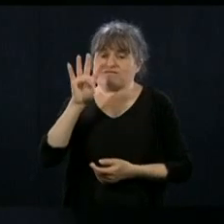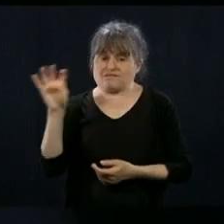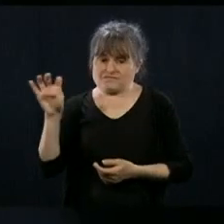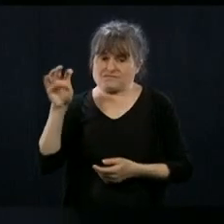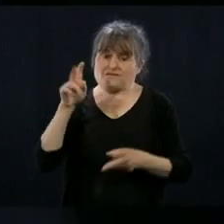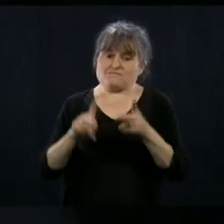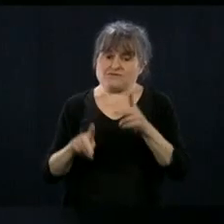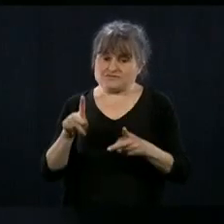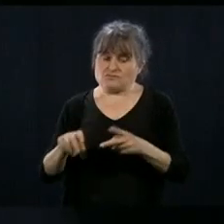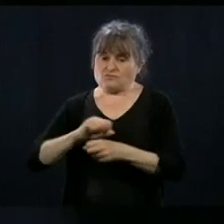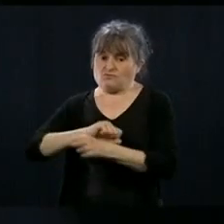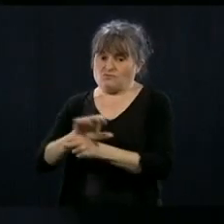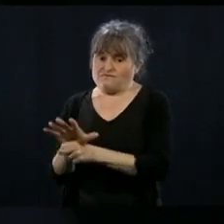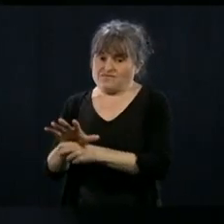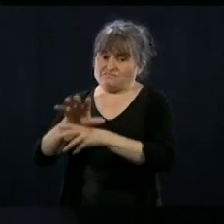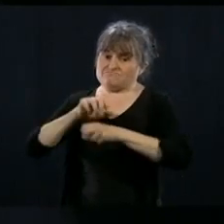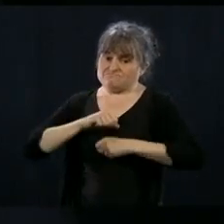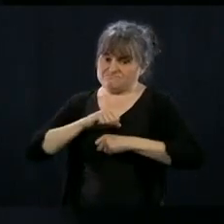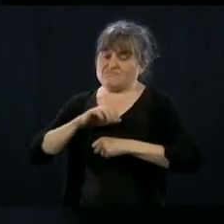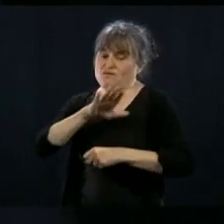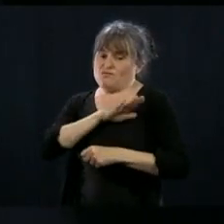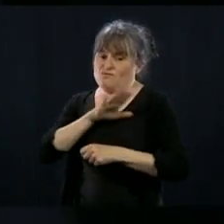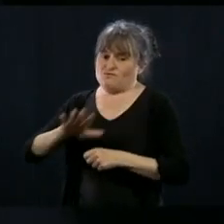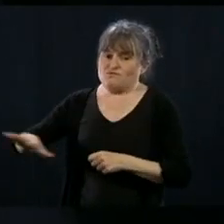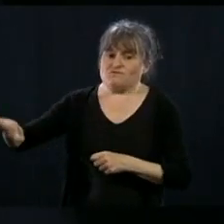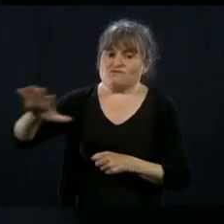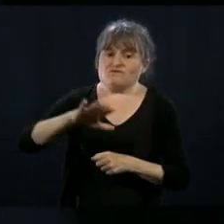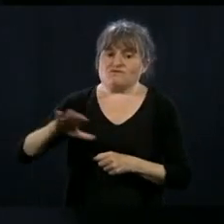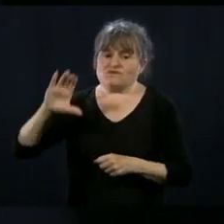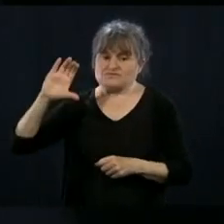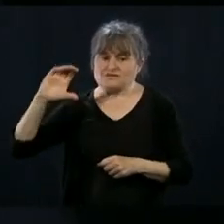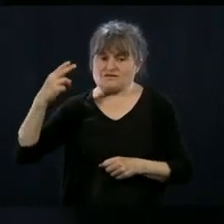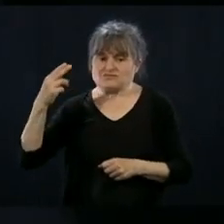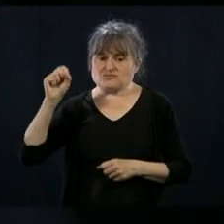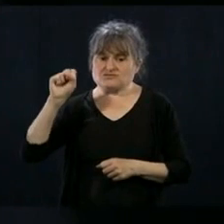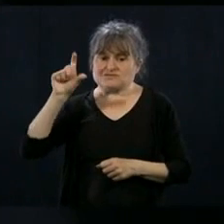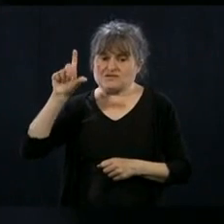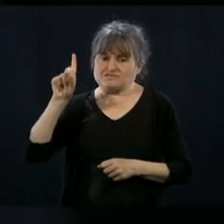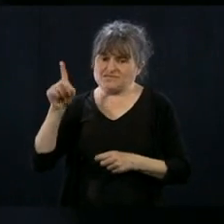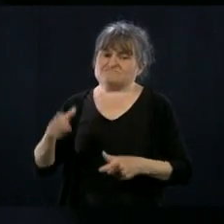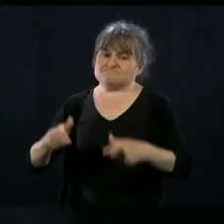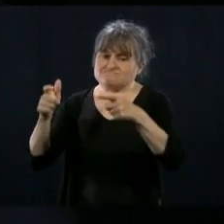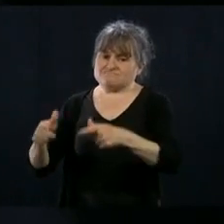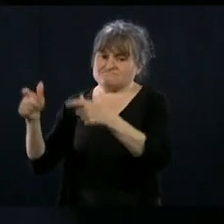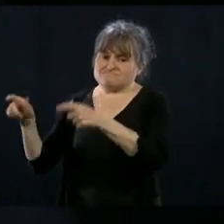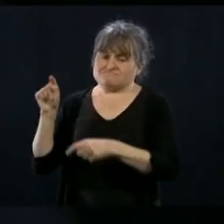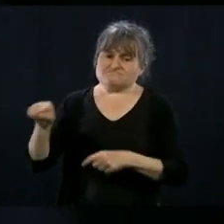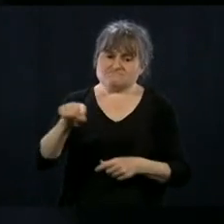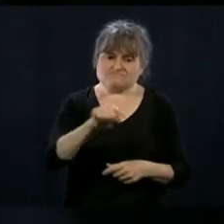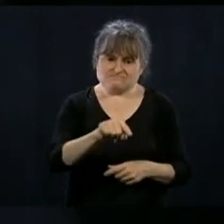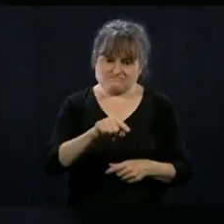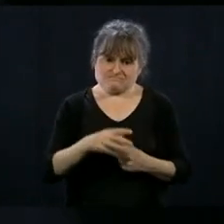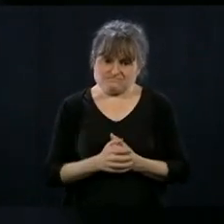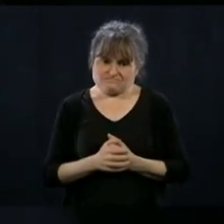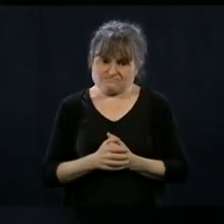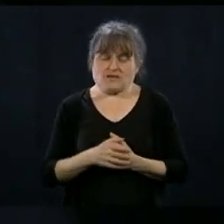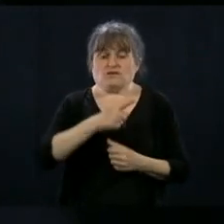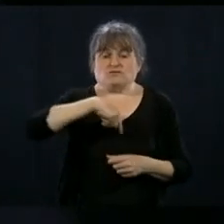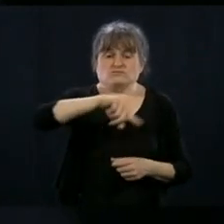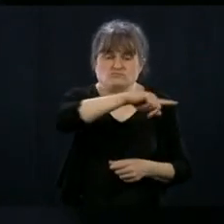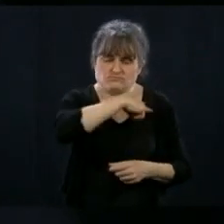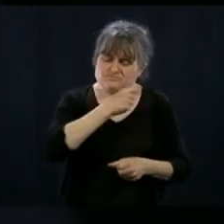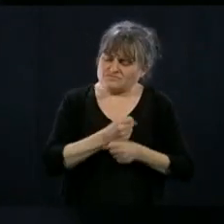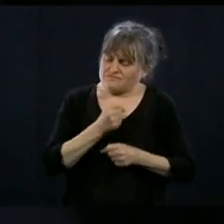who are infected with COVID-19 in residences for long-term care. Of